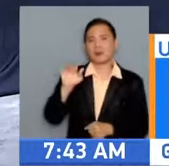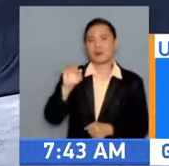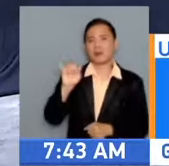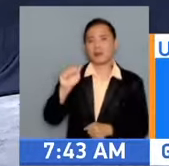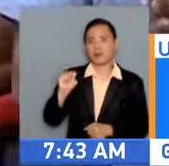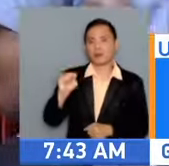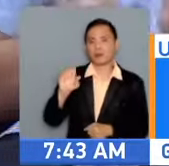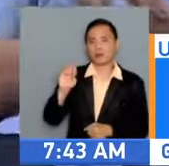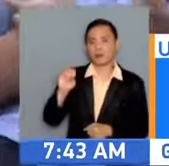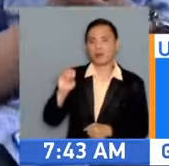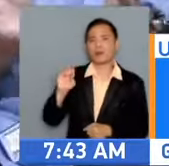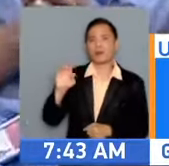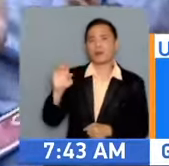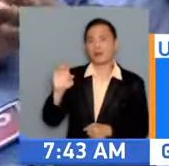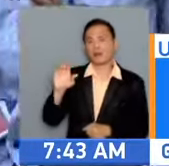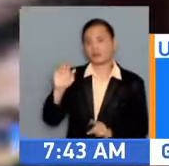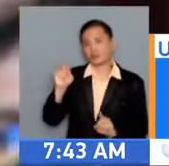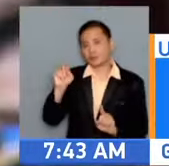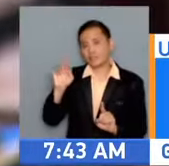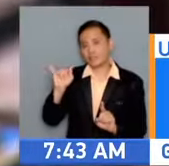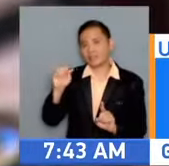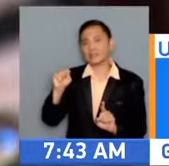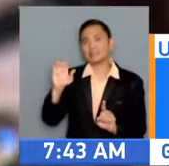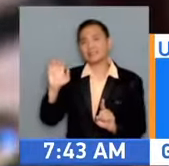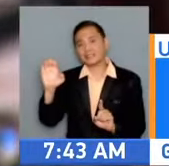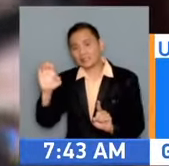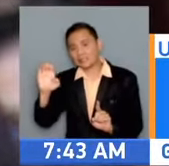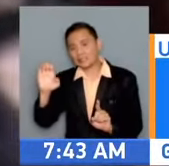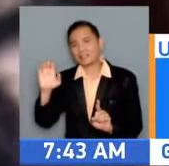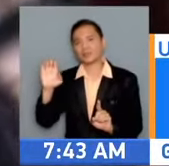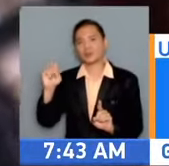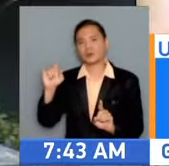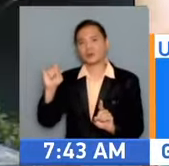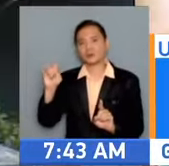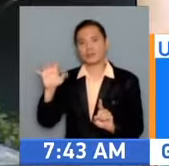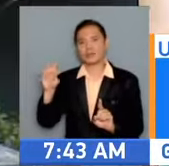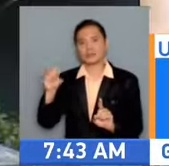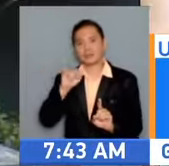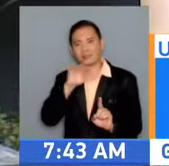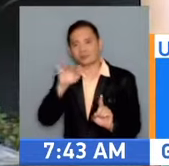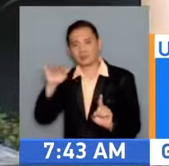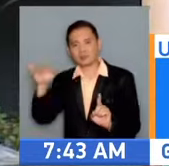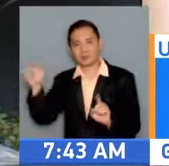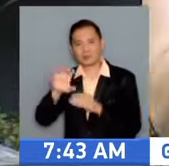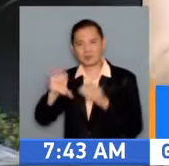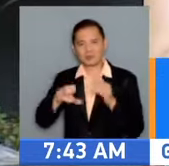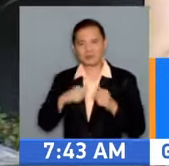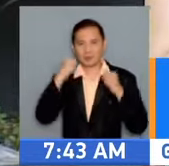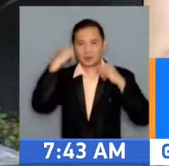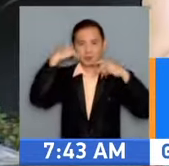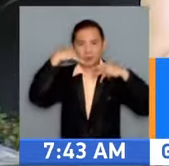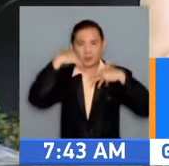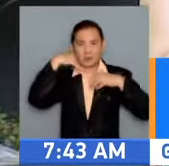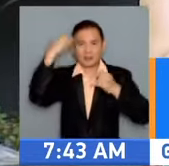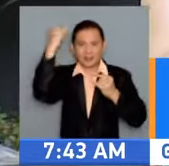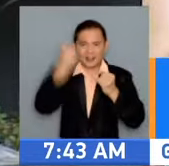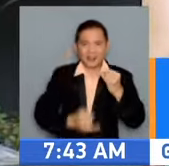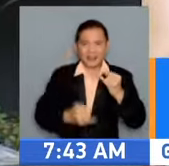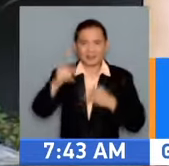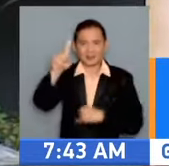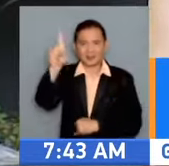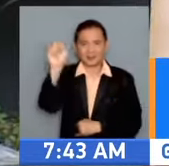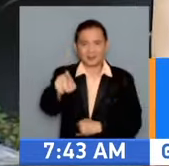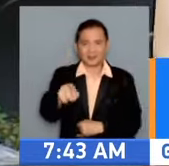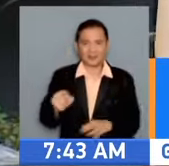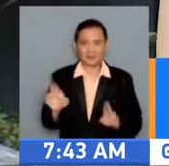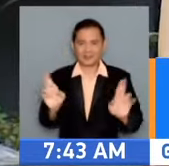you are also, yes, that's correct. Okay, eto na. Napapinapawisan ako kasi ito yung last question natin. Okay, guys.